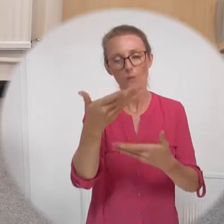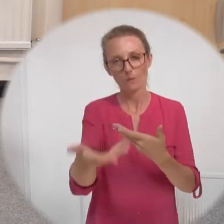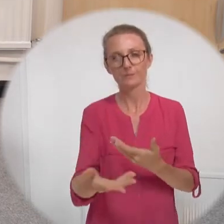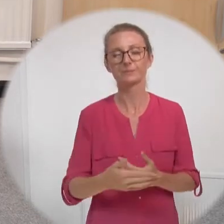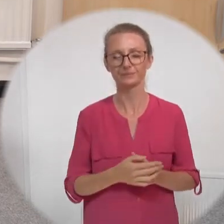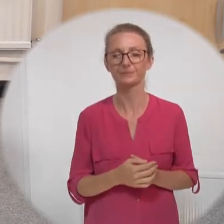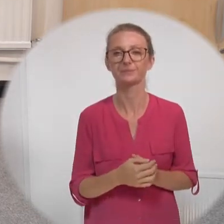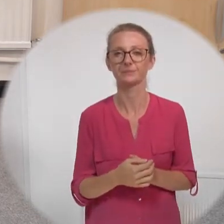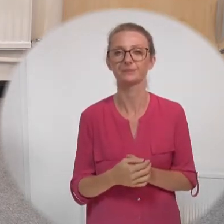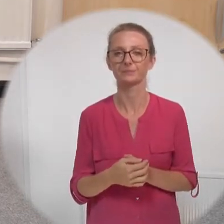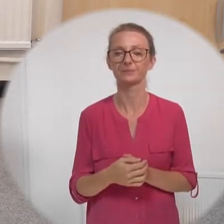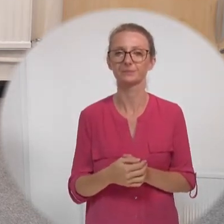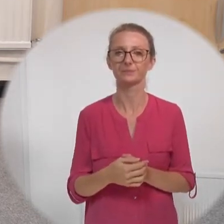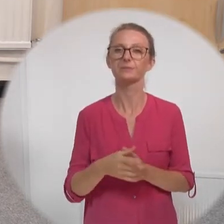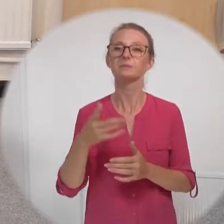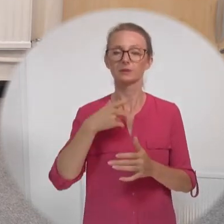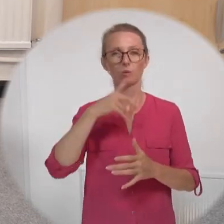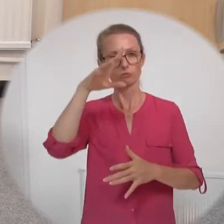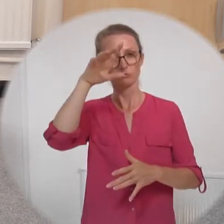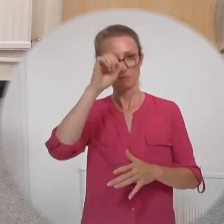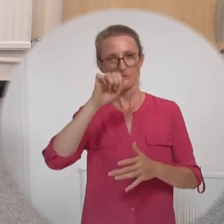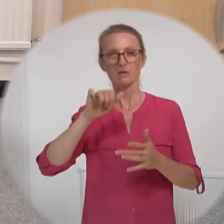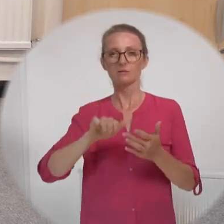So first start with your setup.